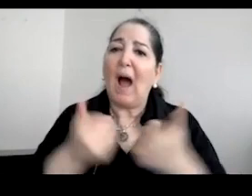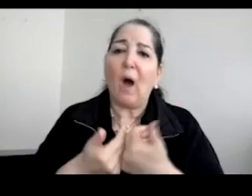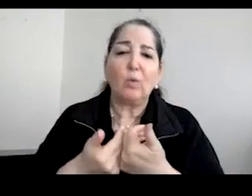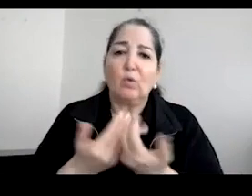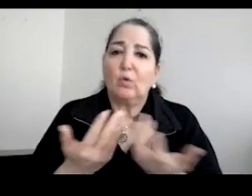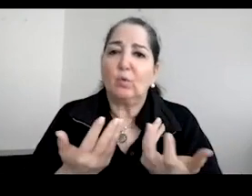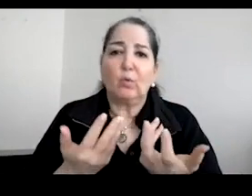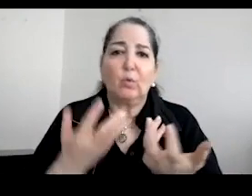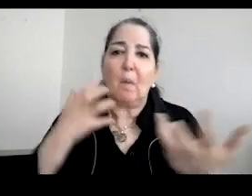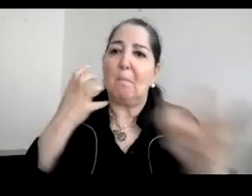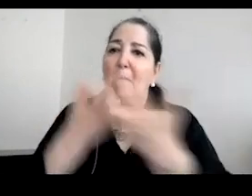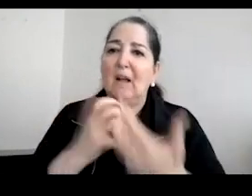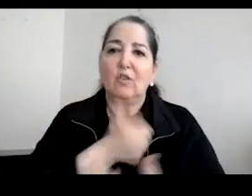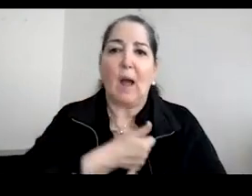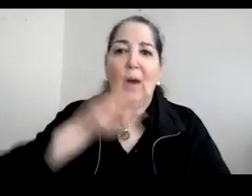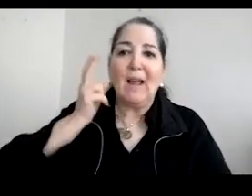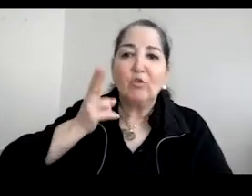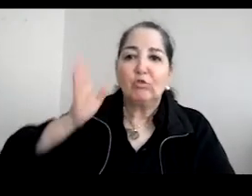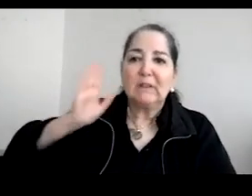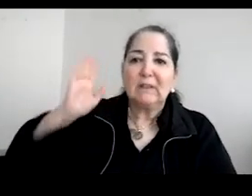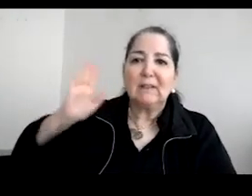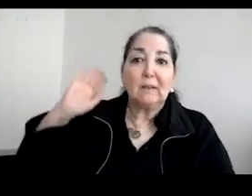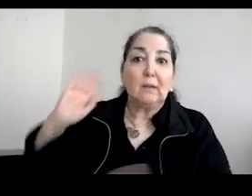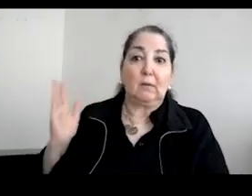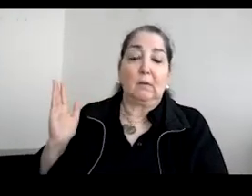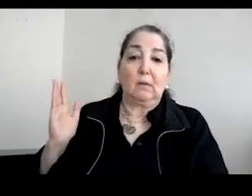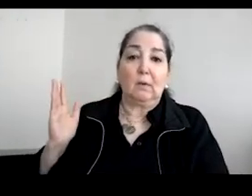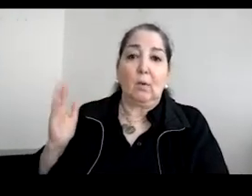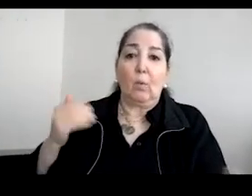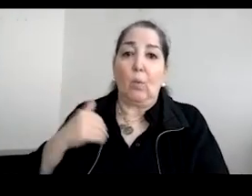an unprecedented crisis, unprecedented graphics,